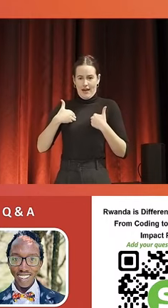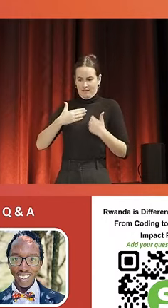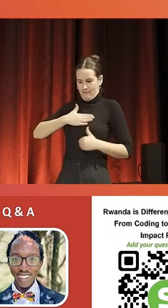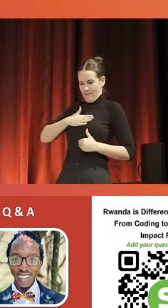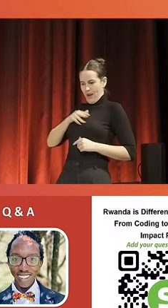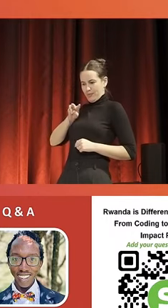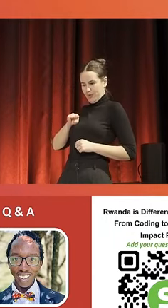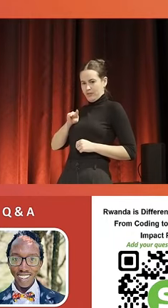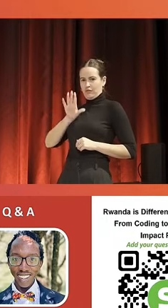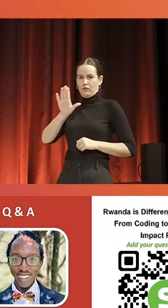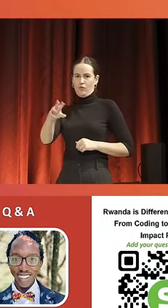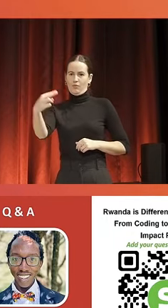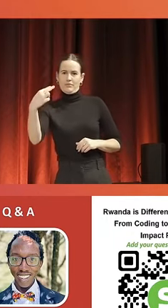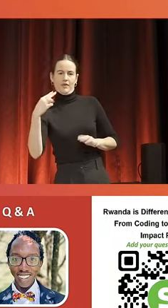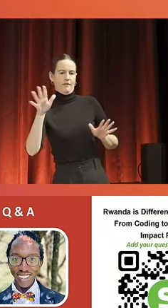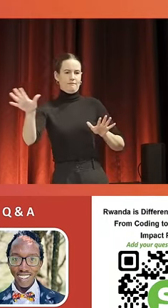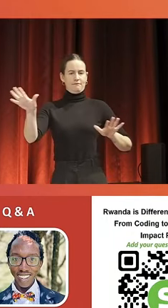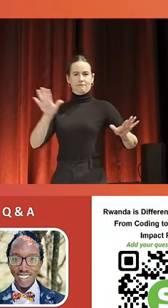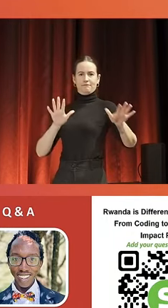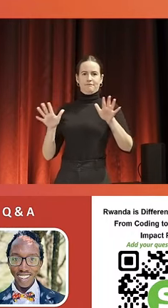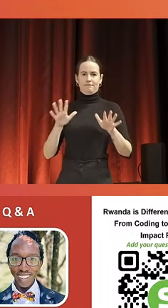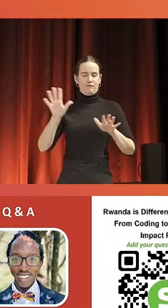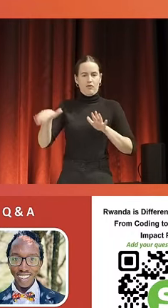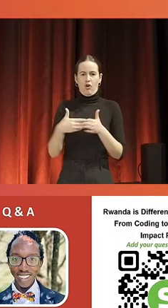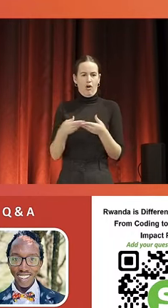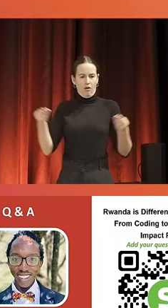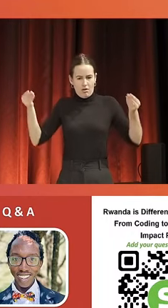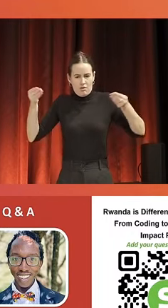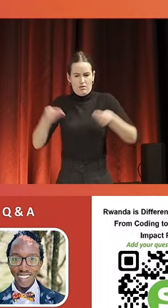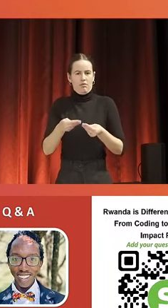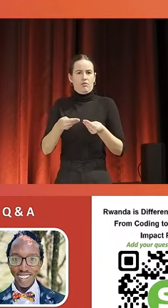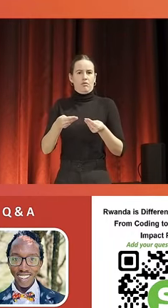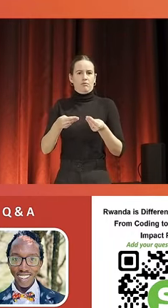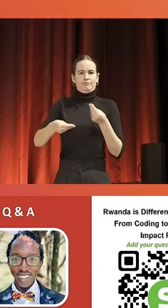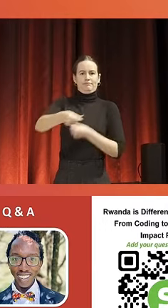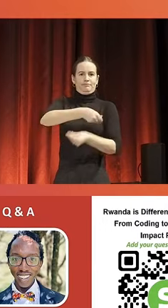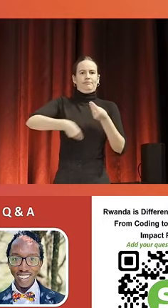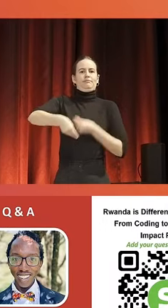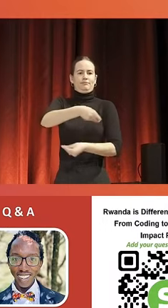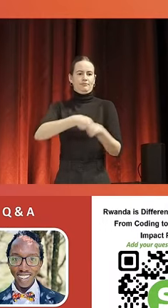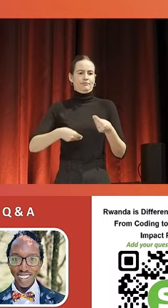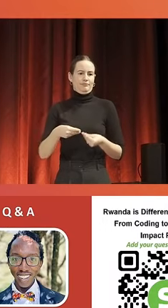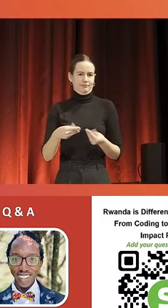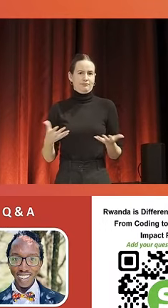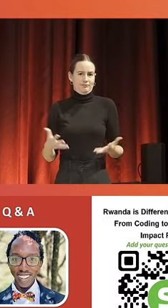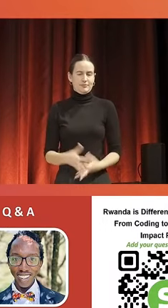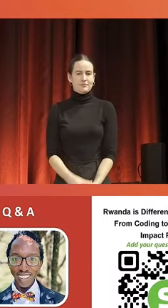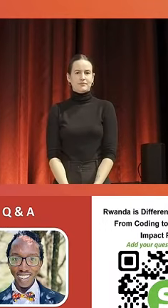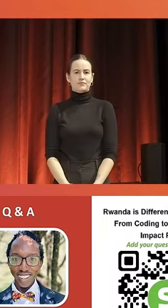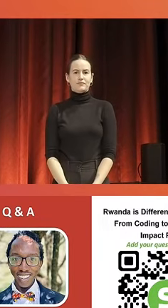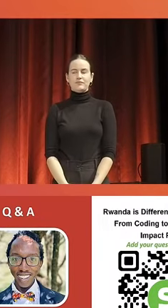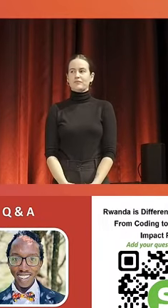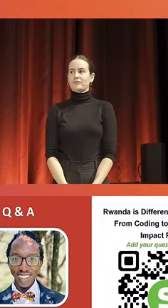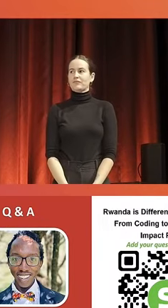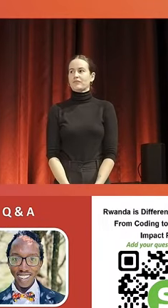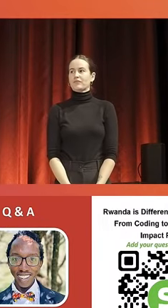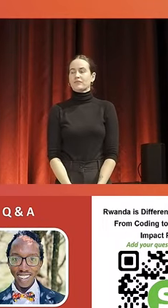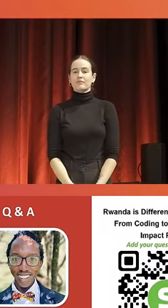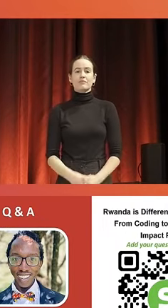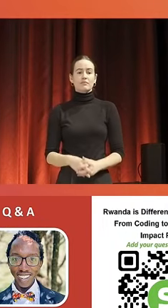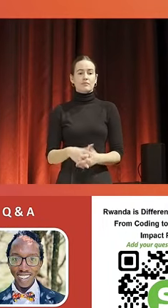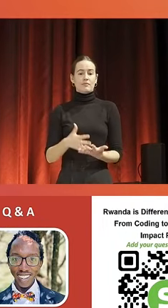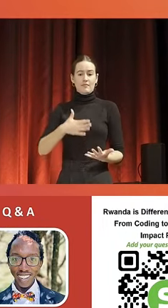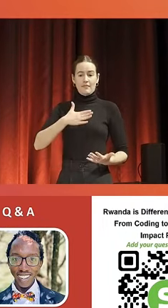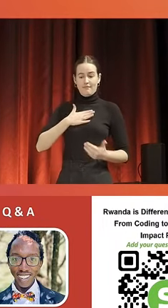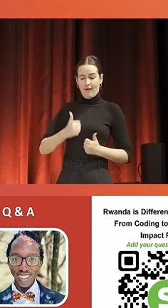bring, and there is something that, given the stories that we've been told and that have brought us to where we